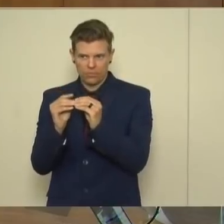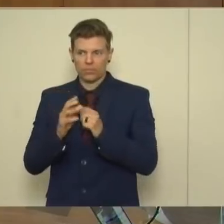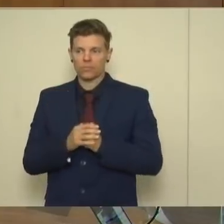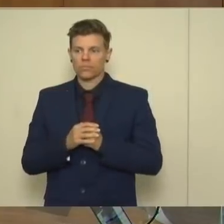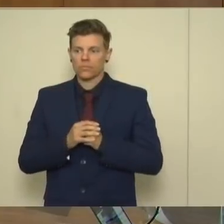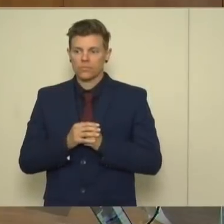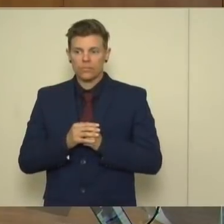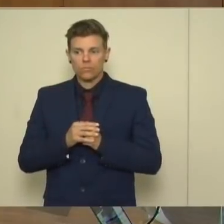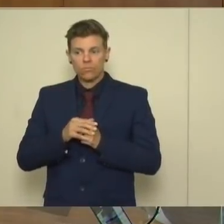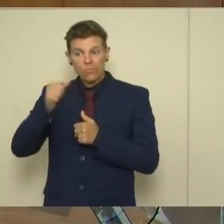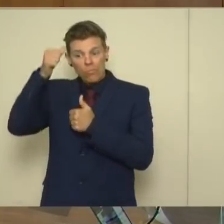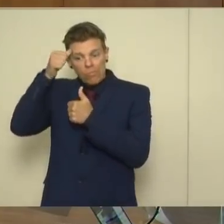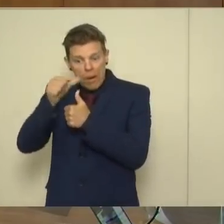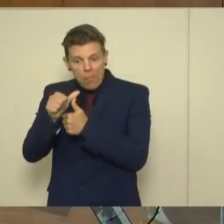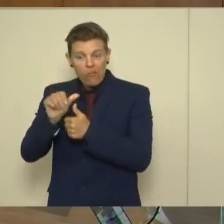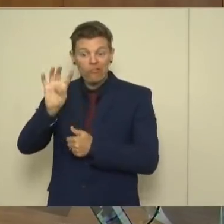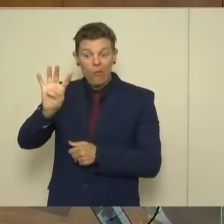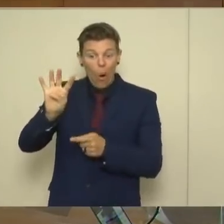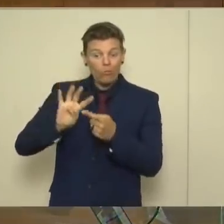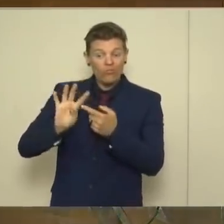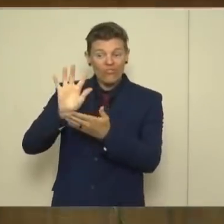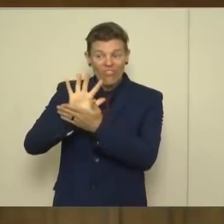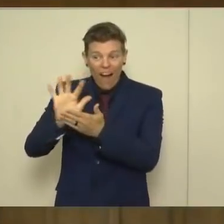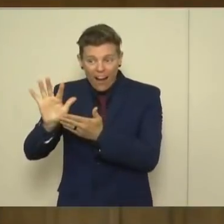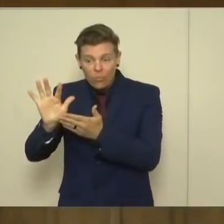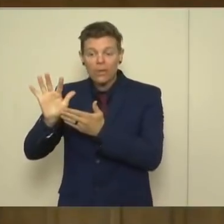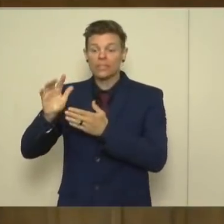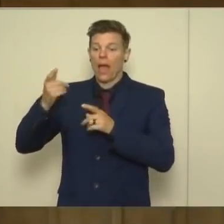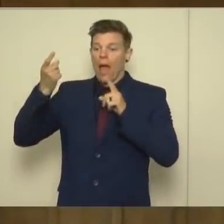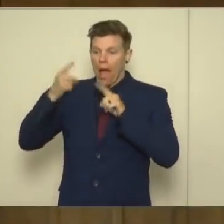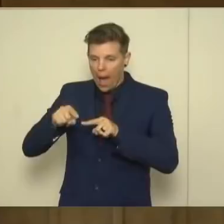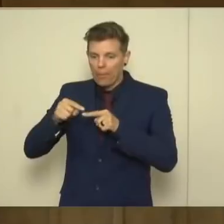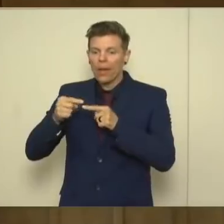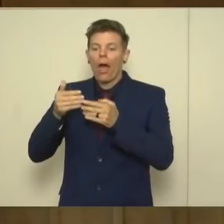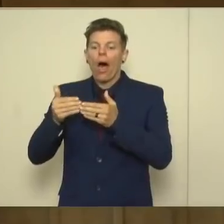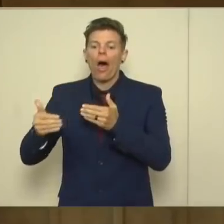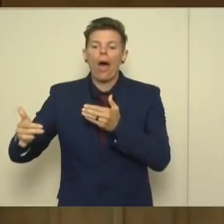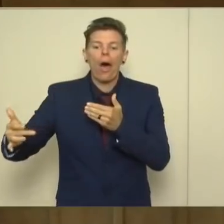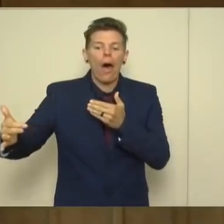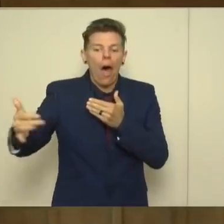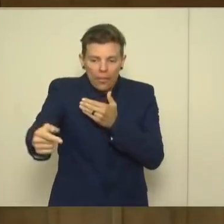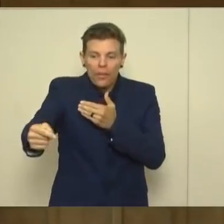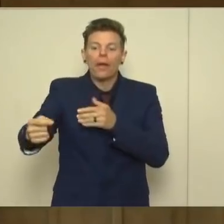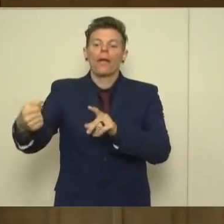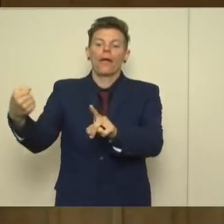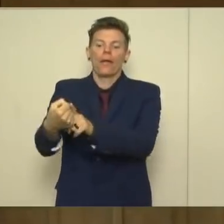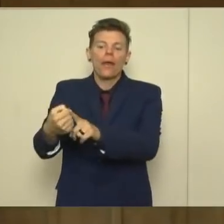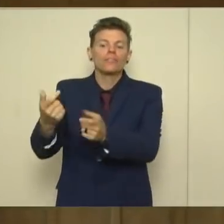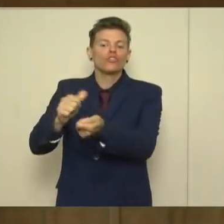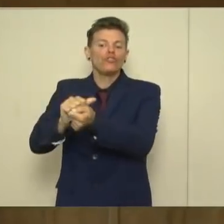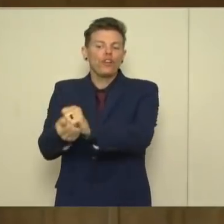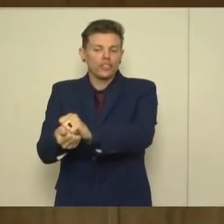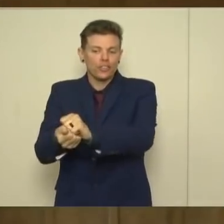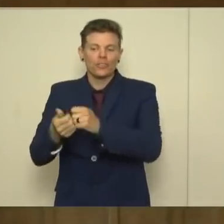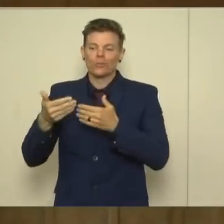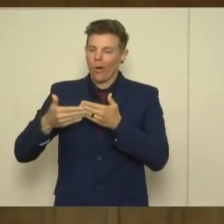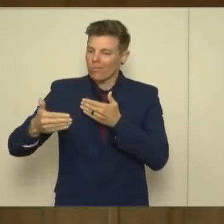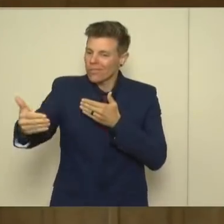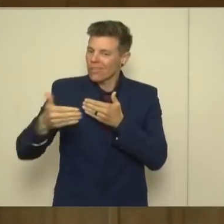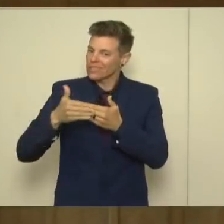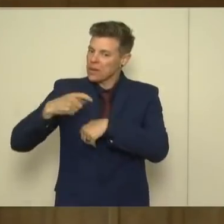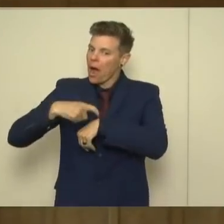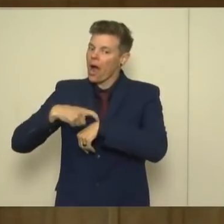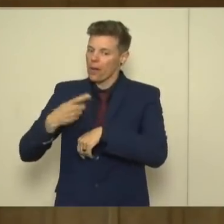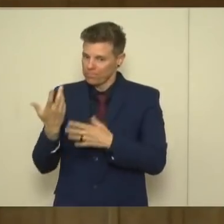us to really see the effect of the changes we've already made. And so it's really hard to rapid cycle through these things.